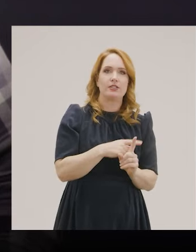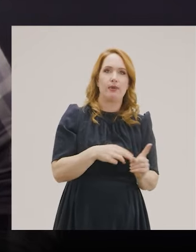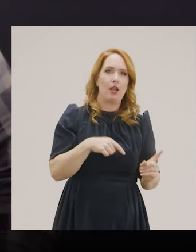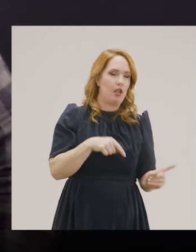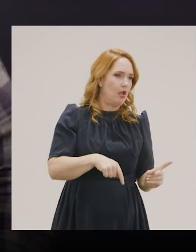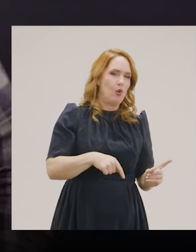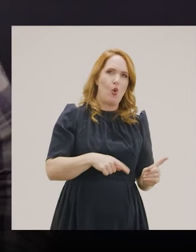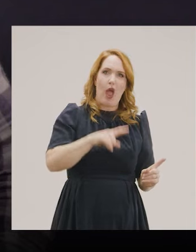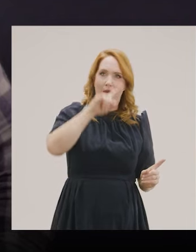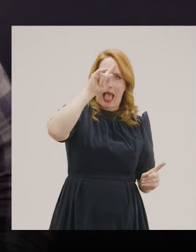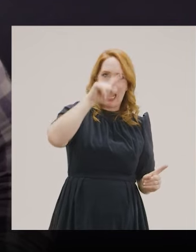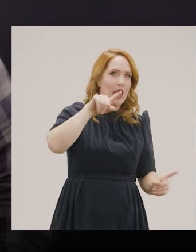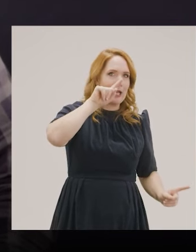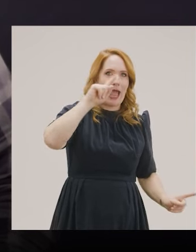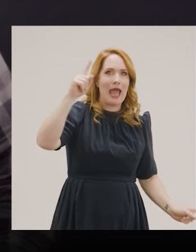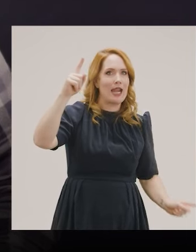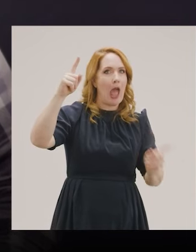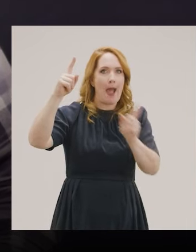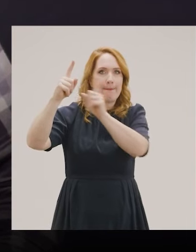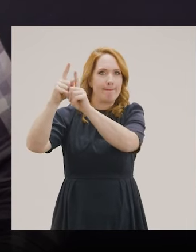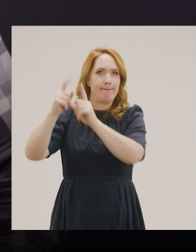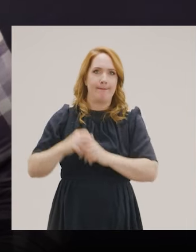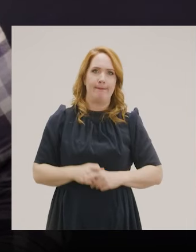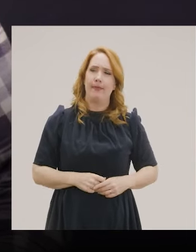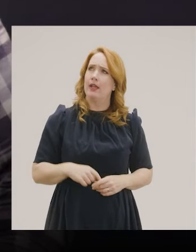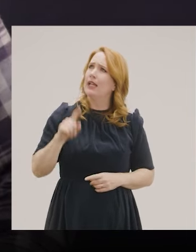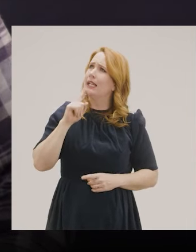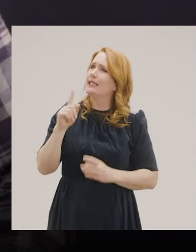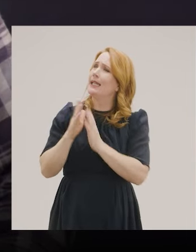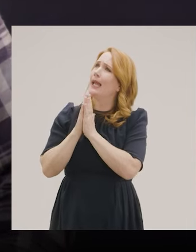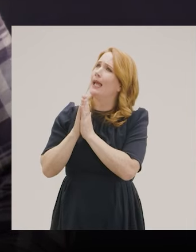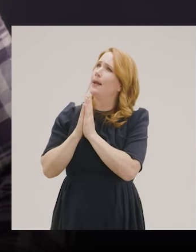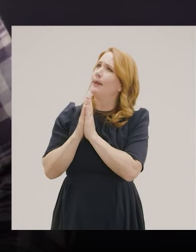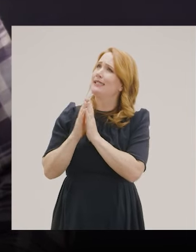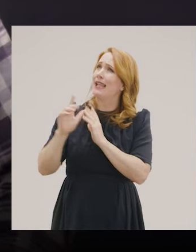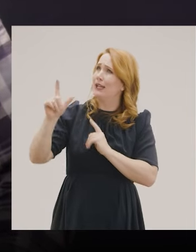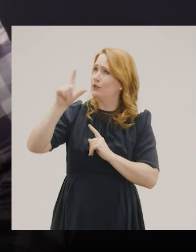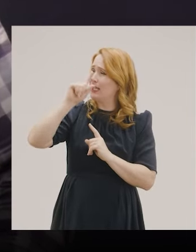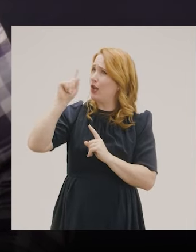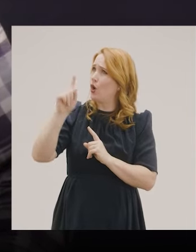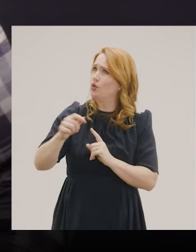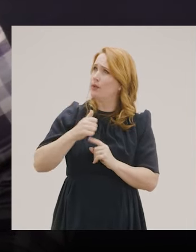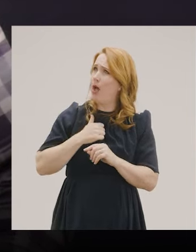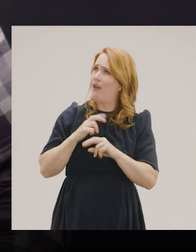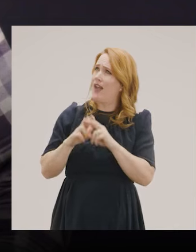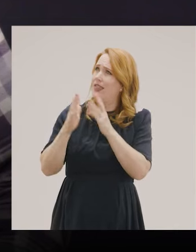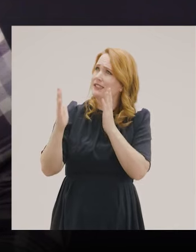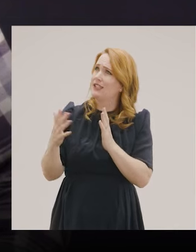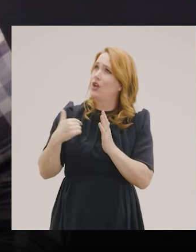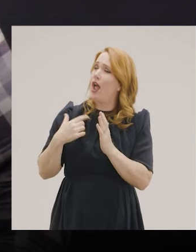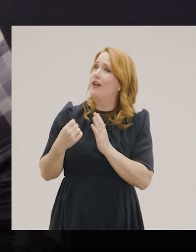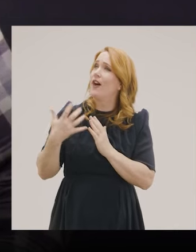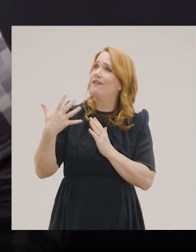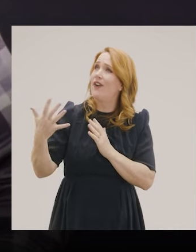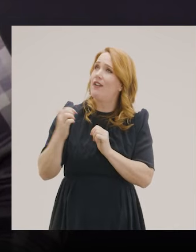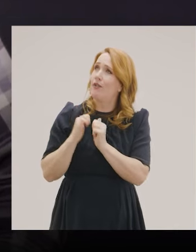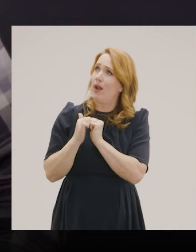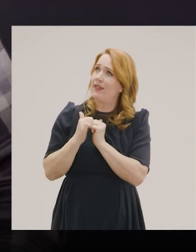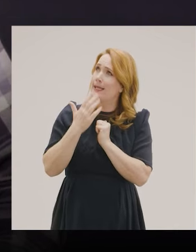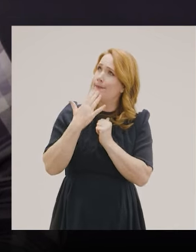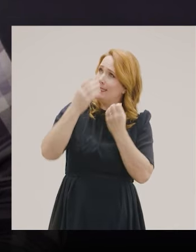nor can anyone cross over from there to us. He answered, Then I beg you, Father, send Lazarus to my father's house, for I